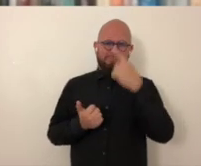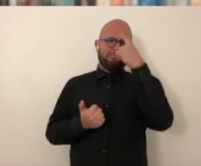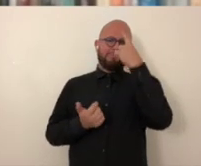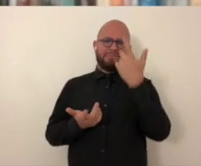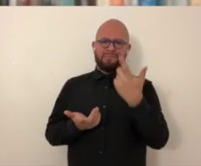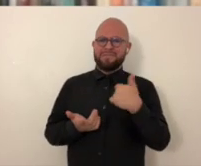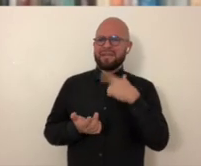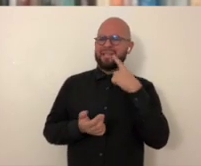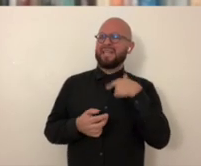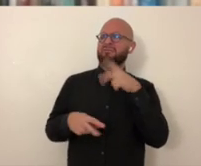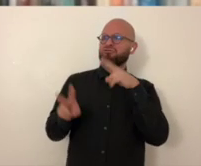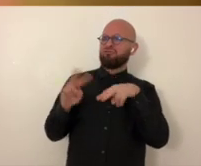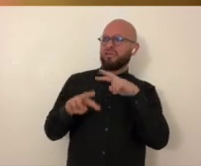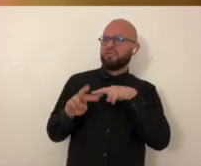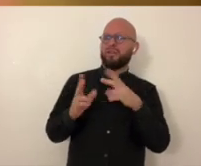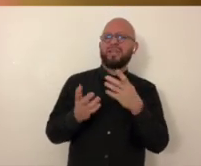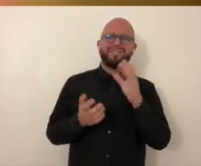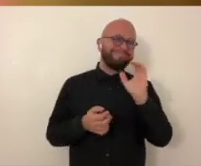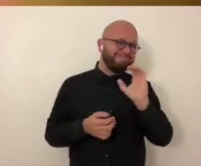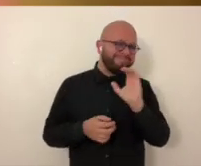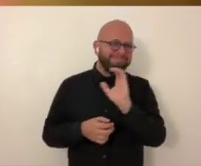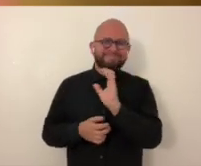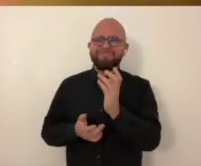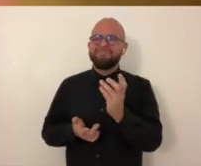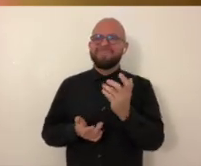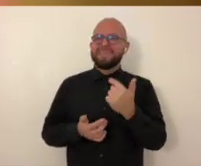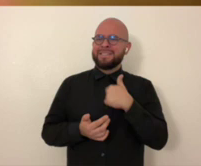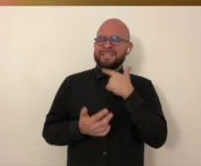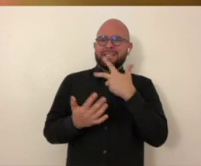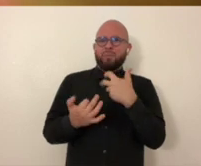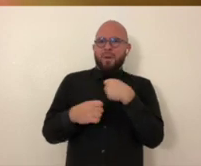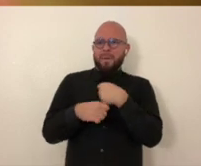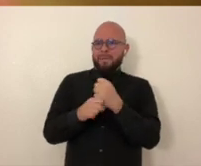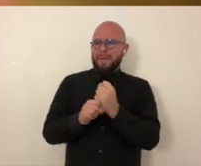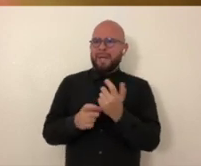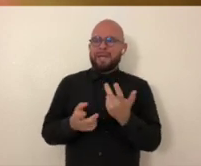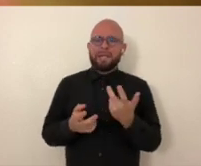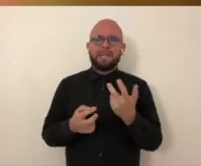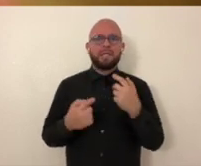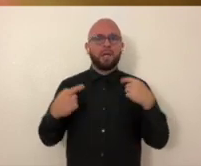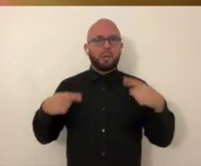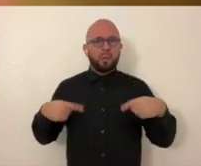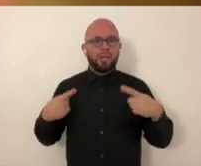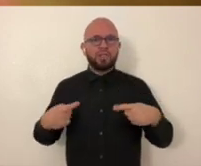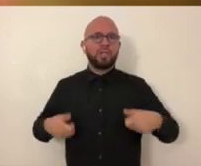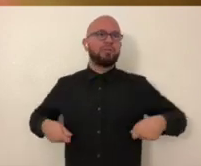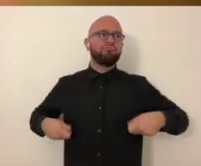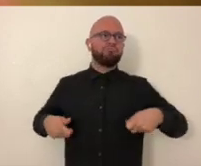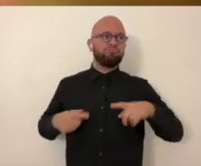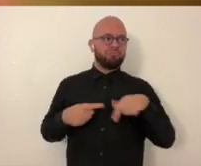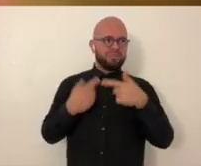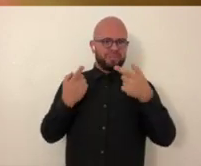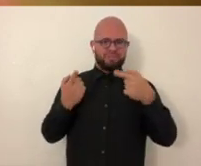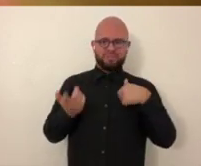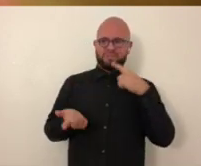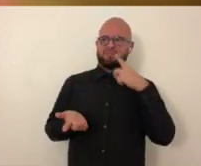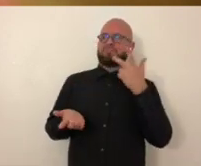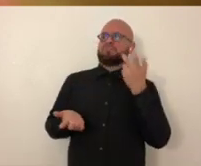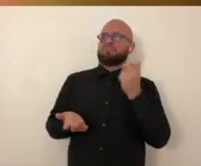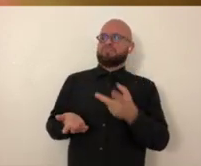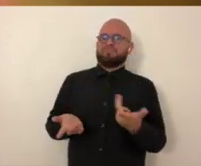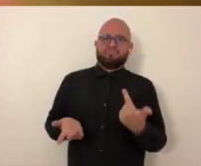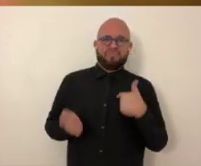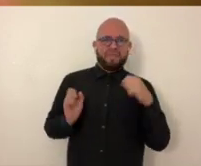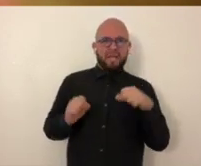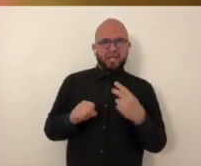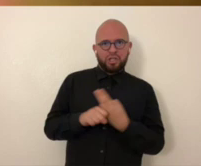How did you get the idea to do that? I'm not sure how I thought of that. I think I was looking through and I was like, I want to create a